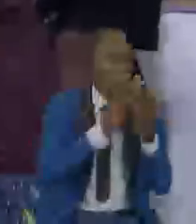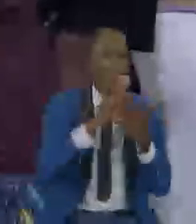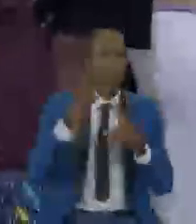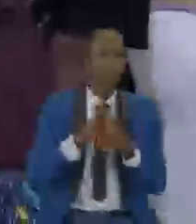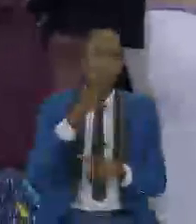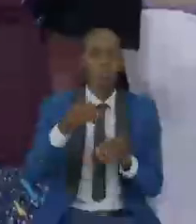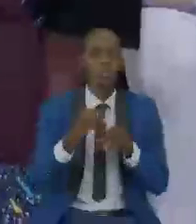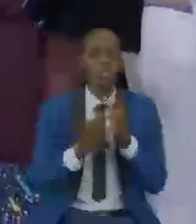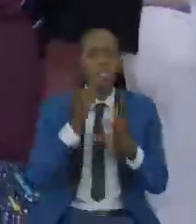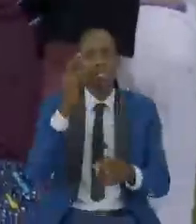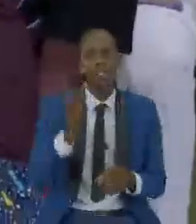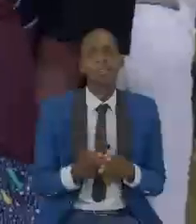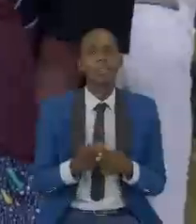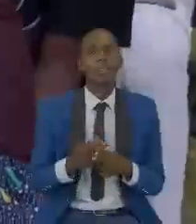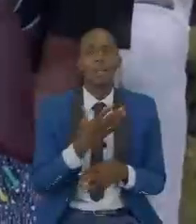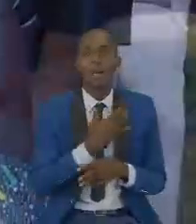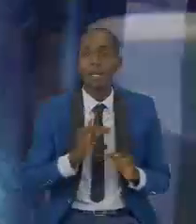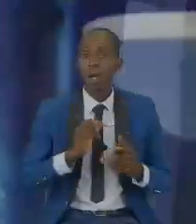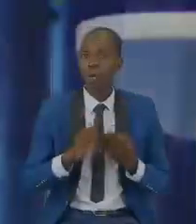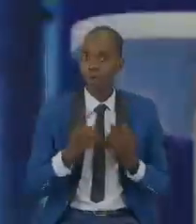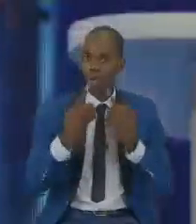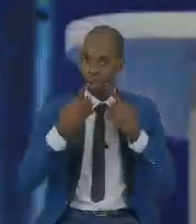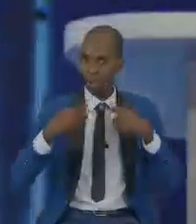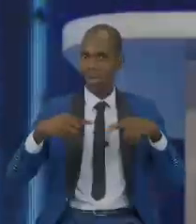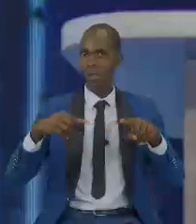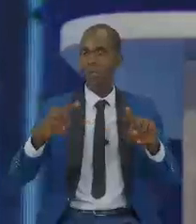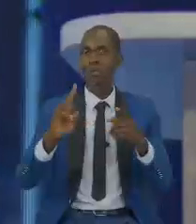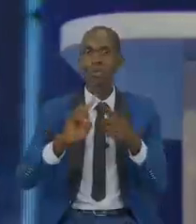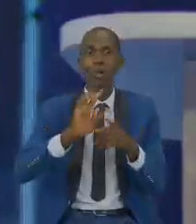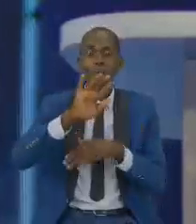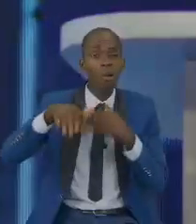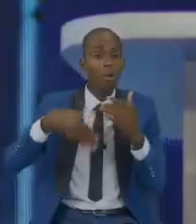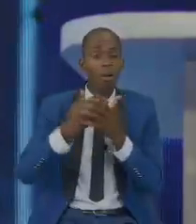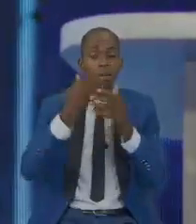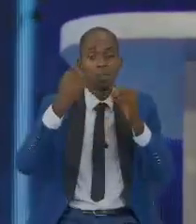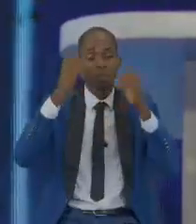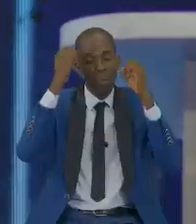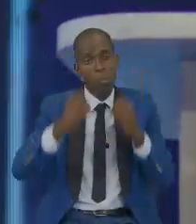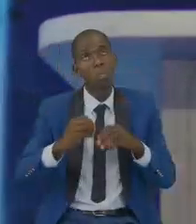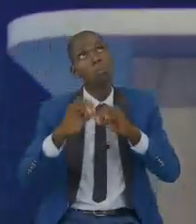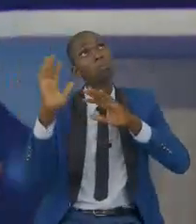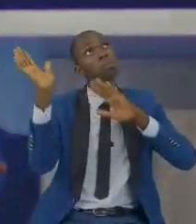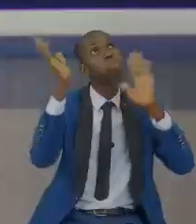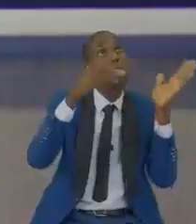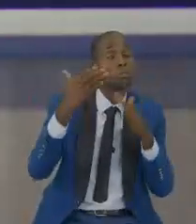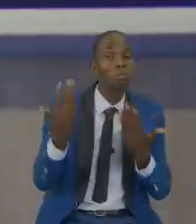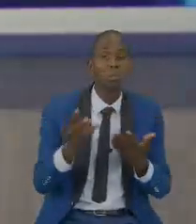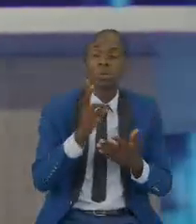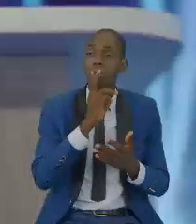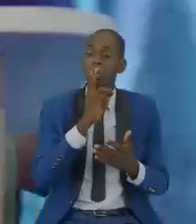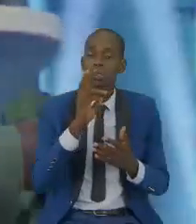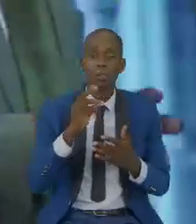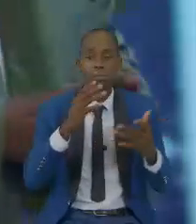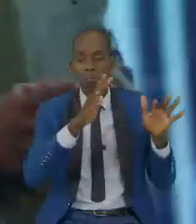way. And I want to announce to all the powers in the air, all the powers in the sea, all the powers in